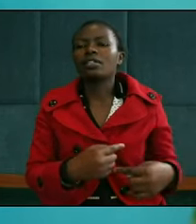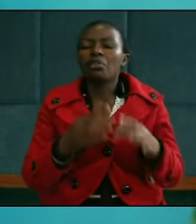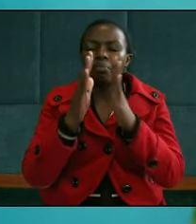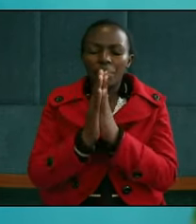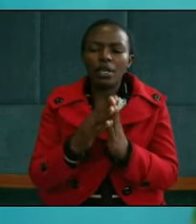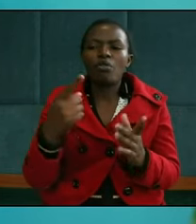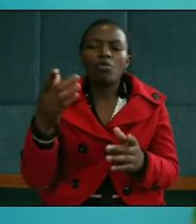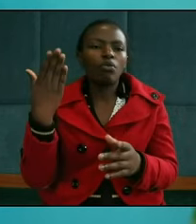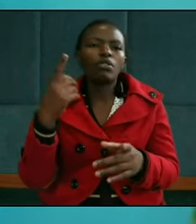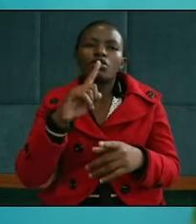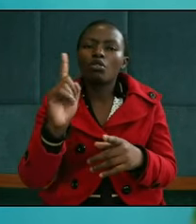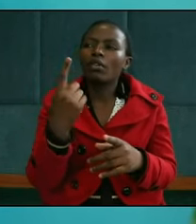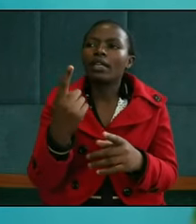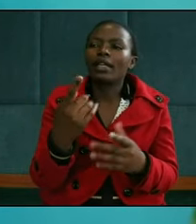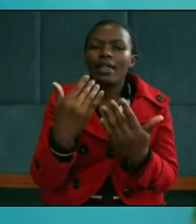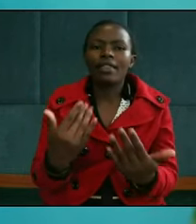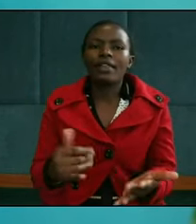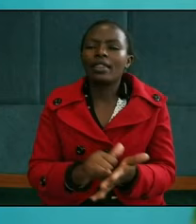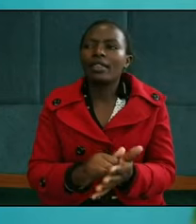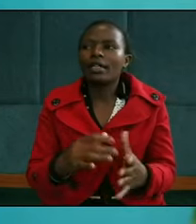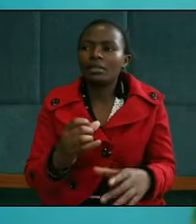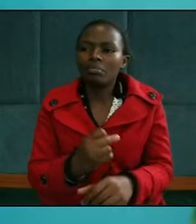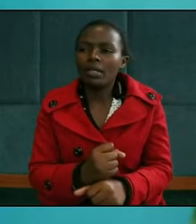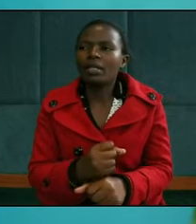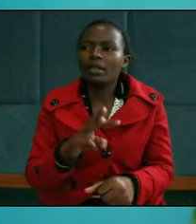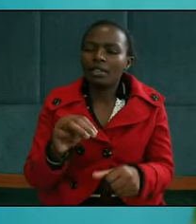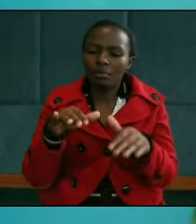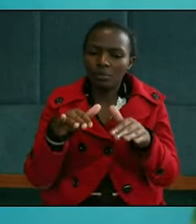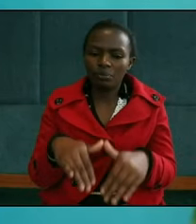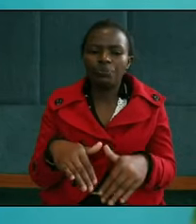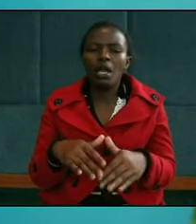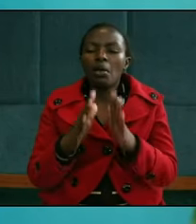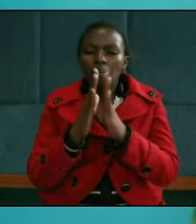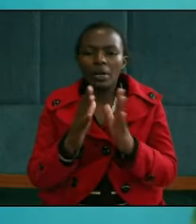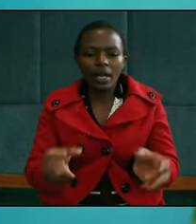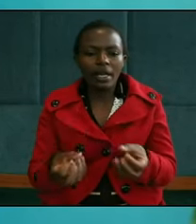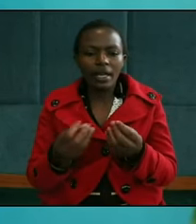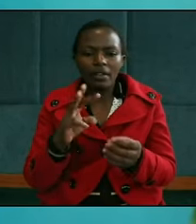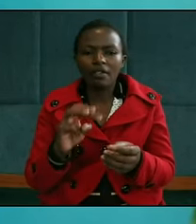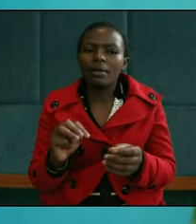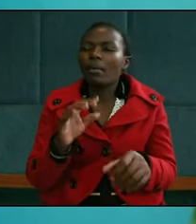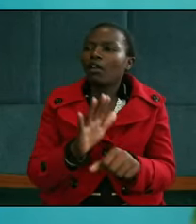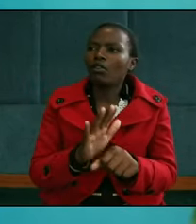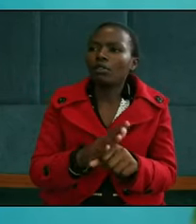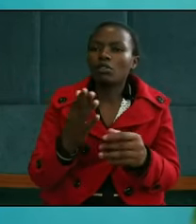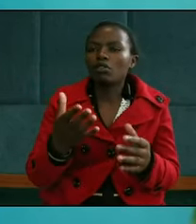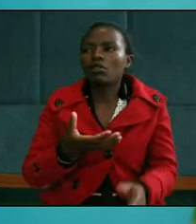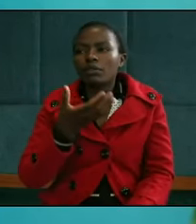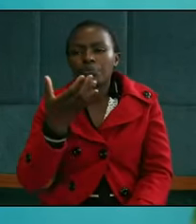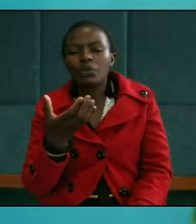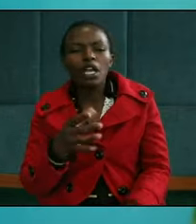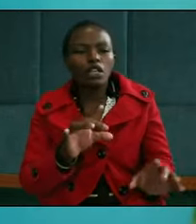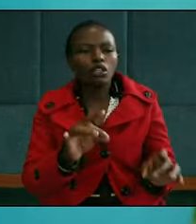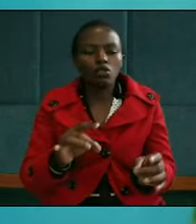strategy in preparation for witnessing. Prayer gave birth to several positive spiritual fruits. It